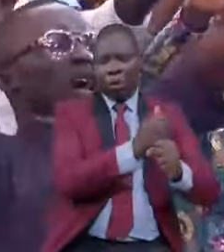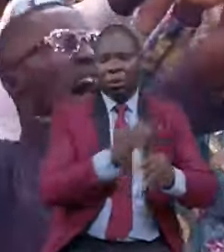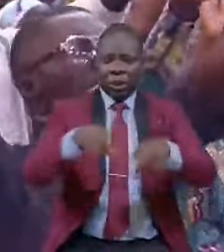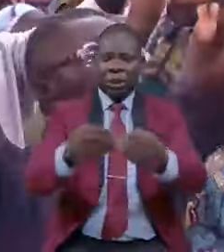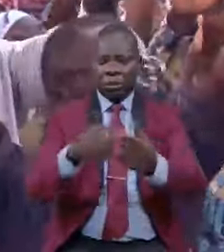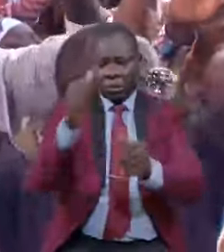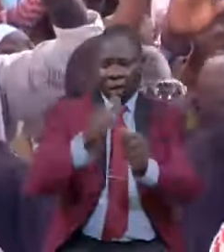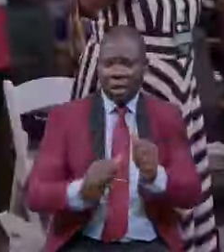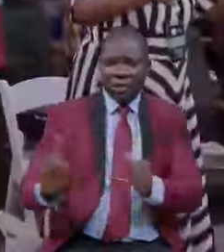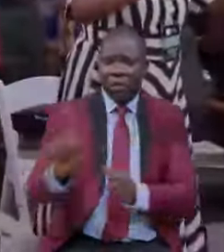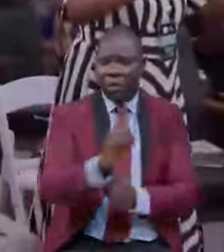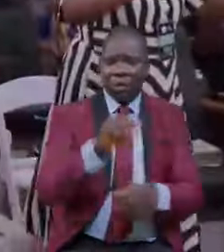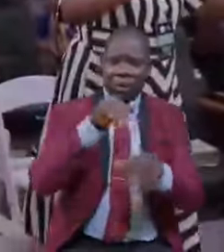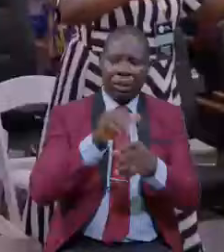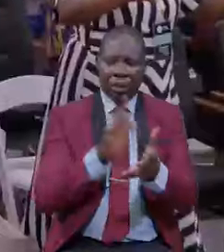Jesus' name.